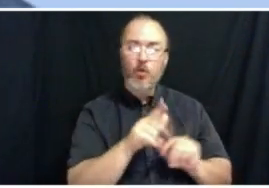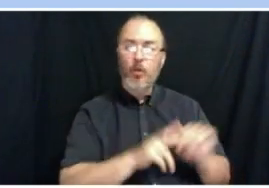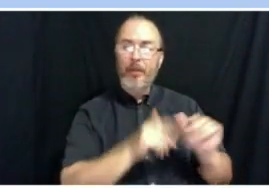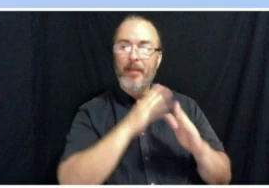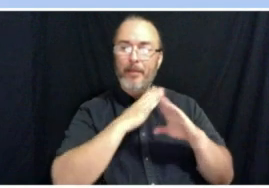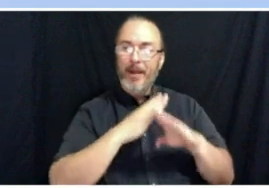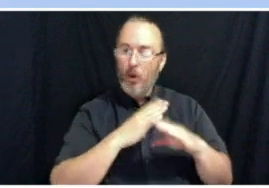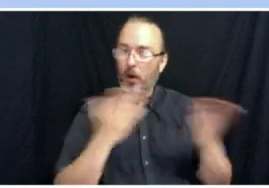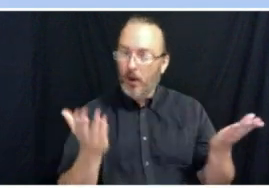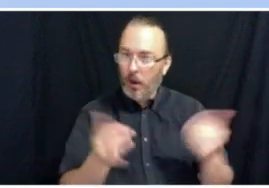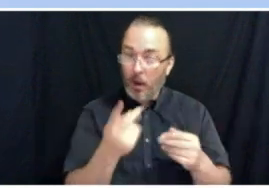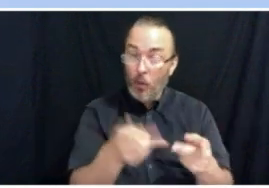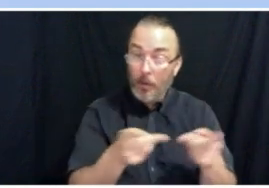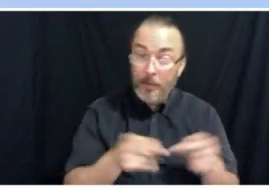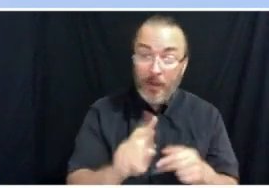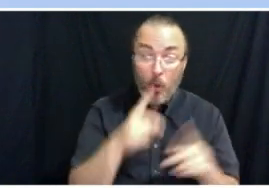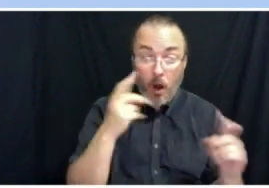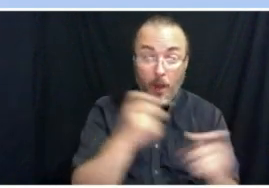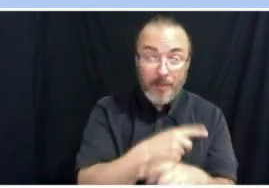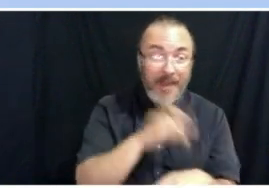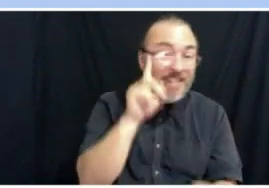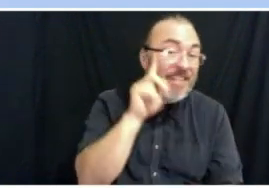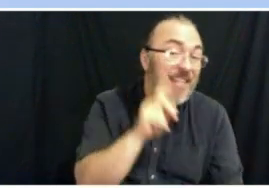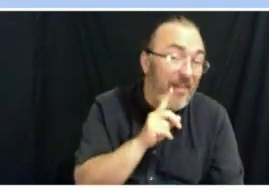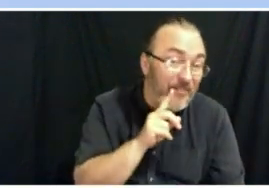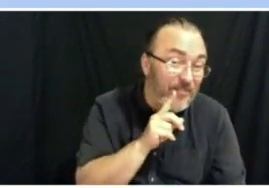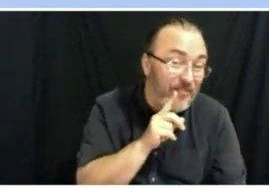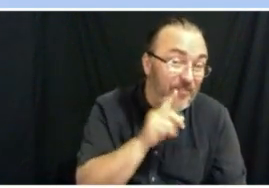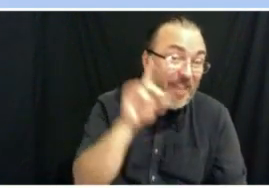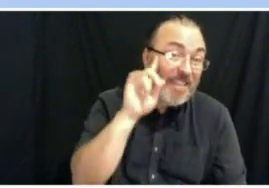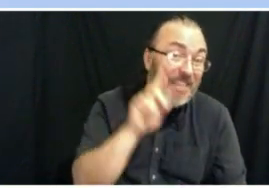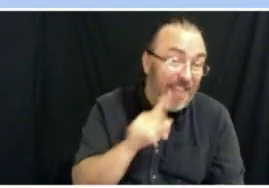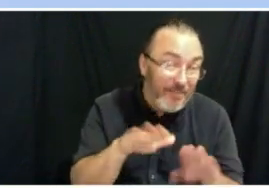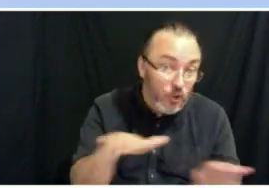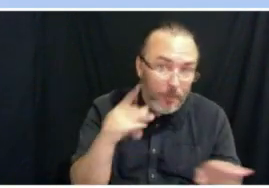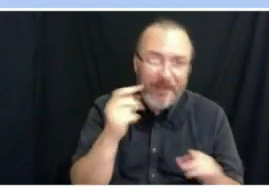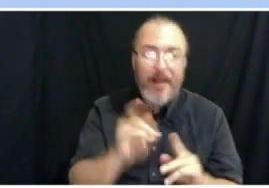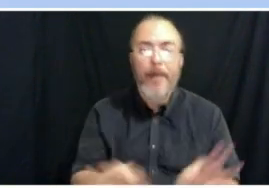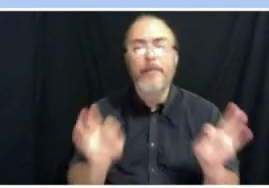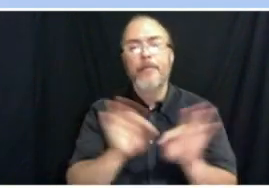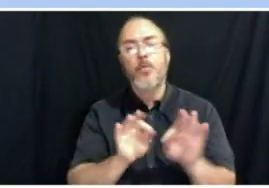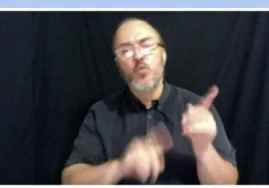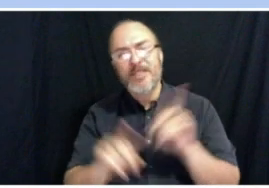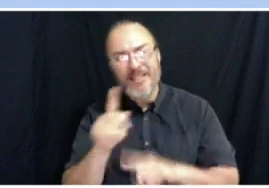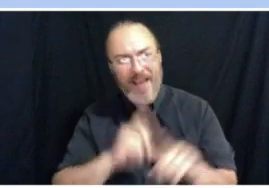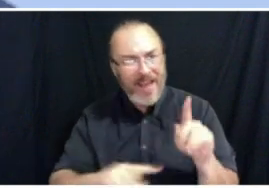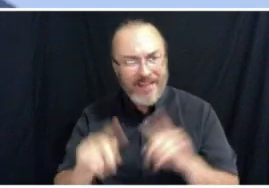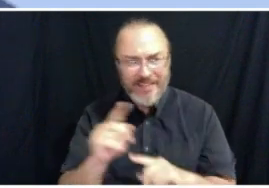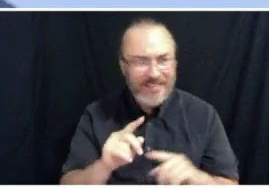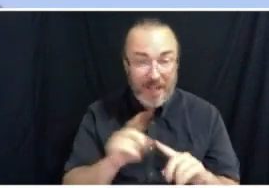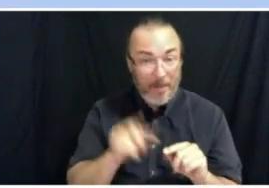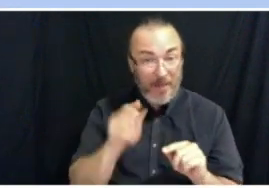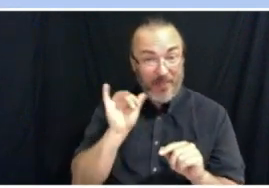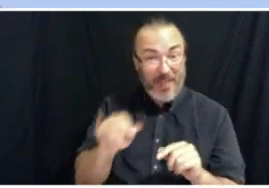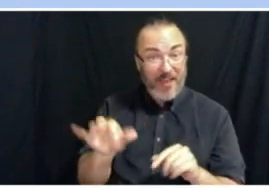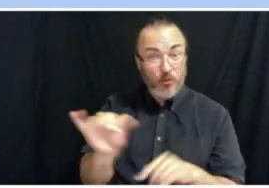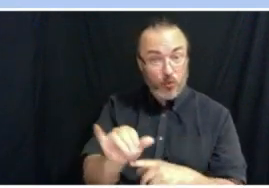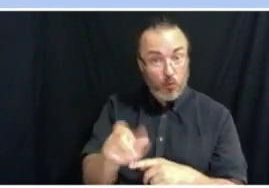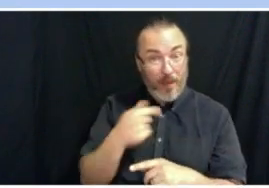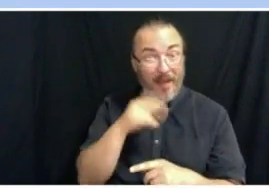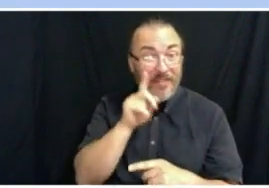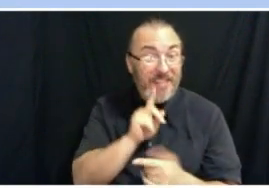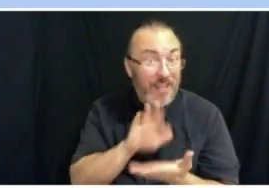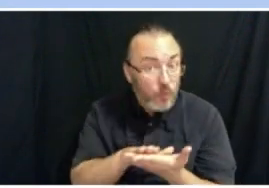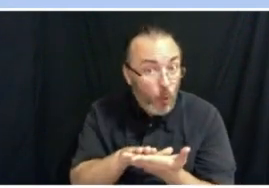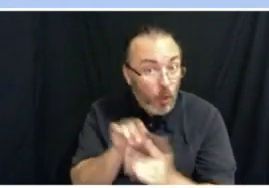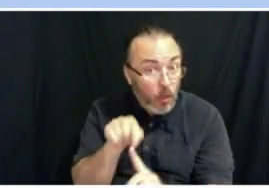little more complicated is with deaf children because of the importance of sign language. But even there, if there's a school for deaf children, that school also